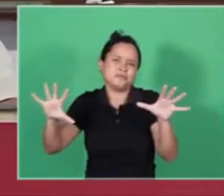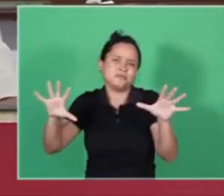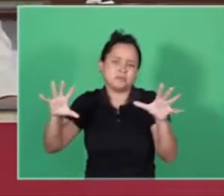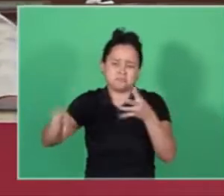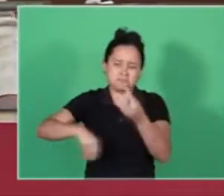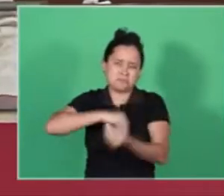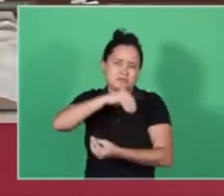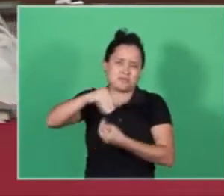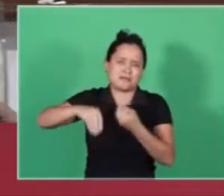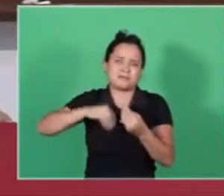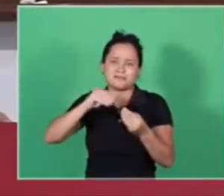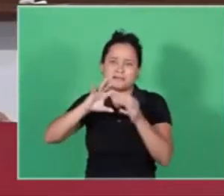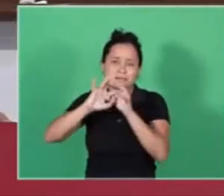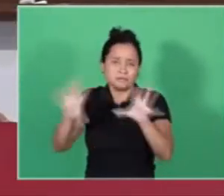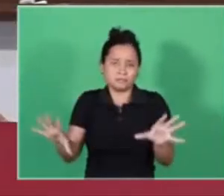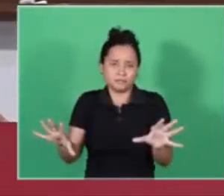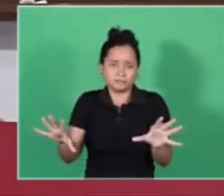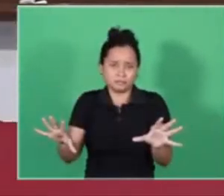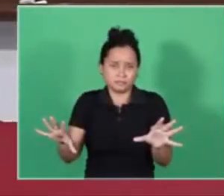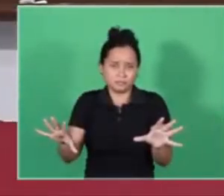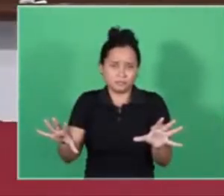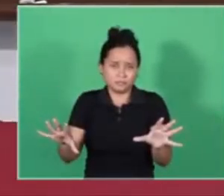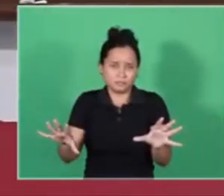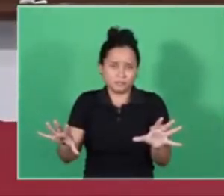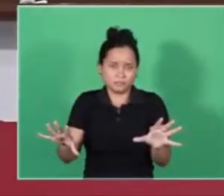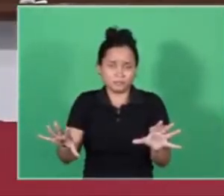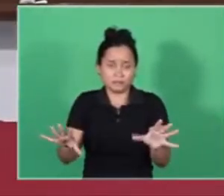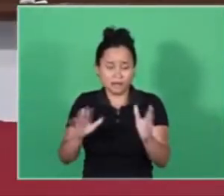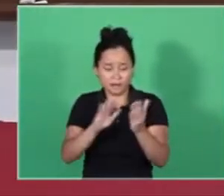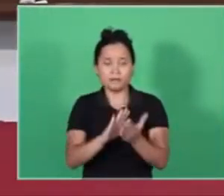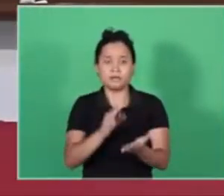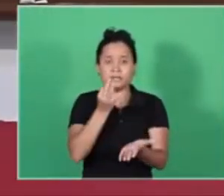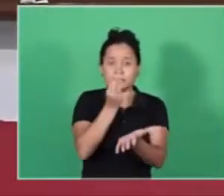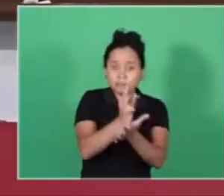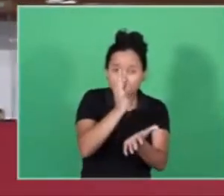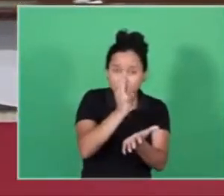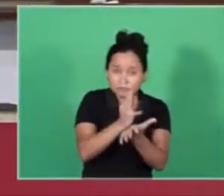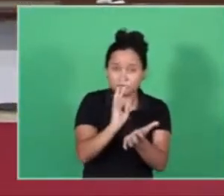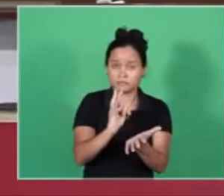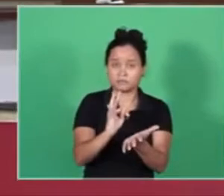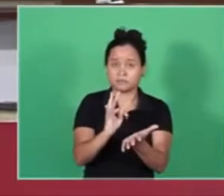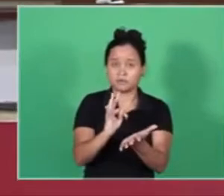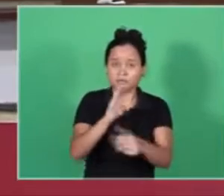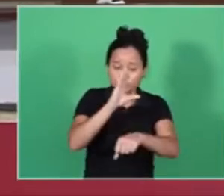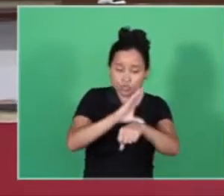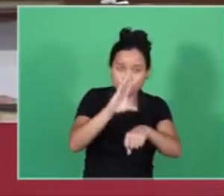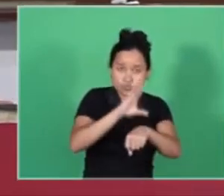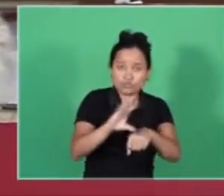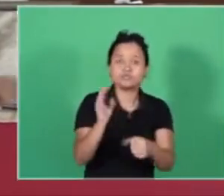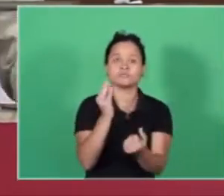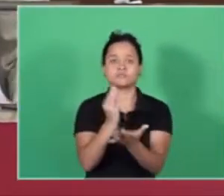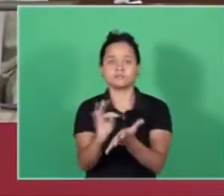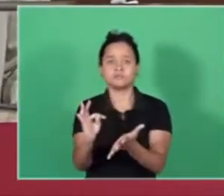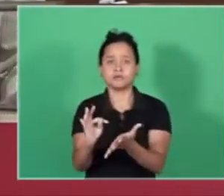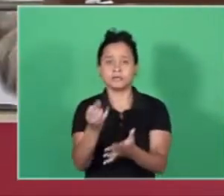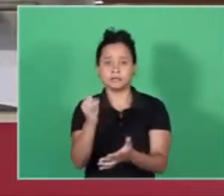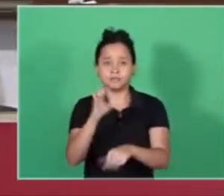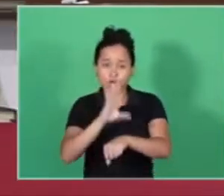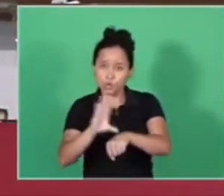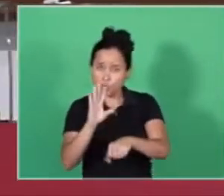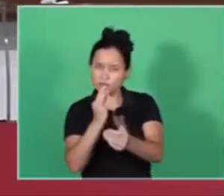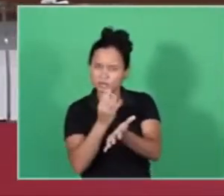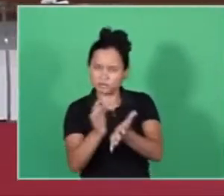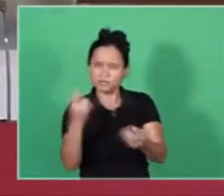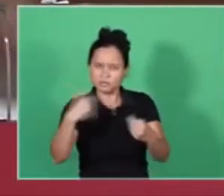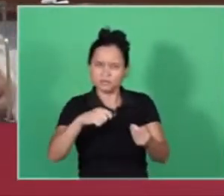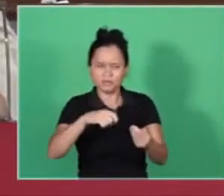They went against God's word, theologians. They taught all these